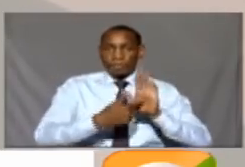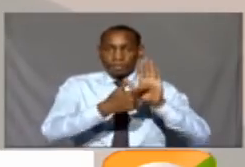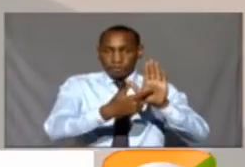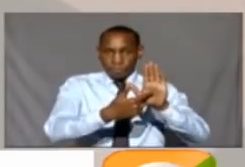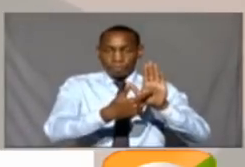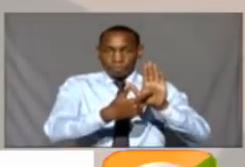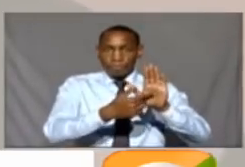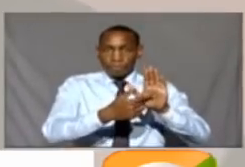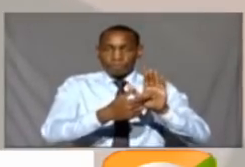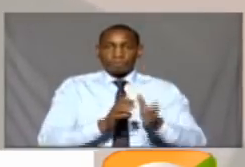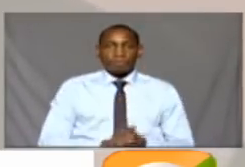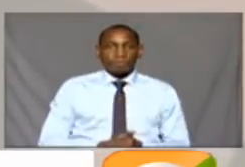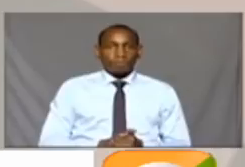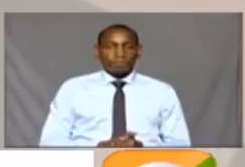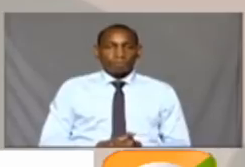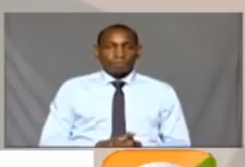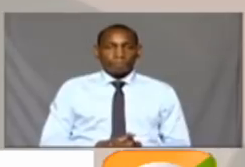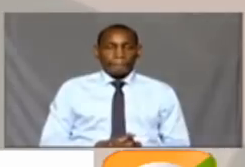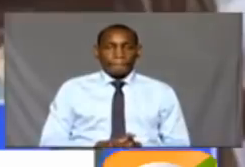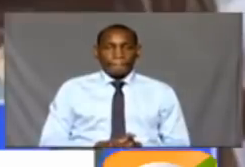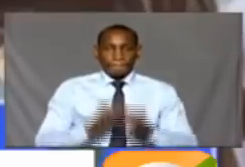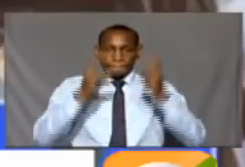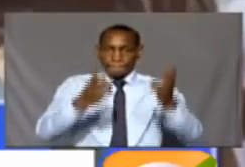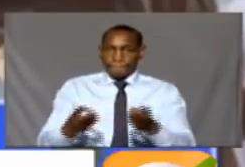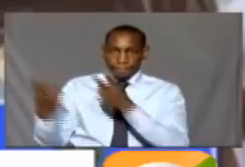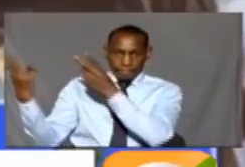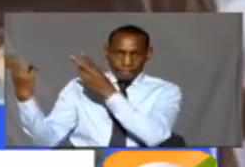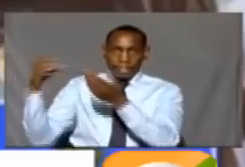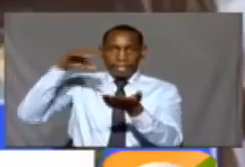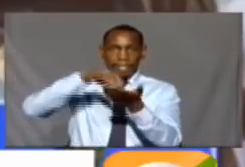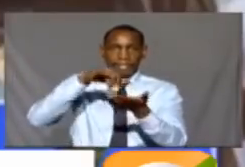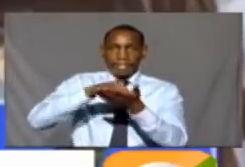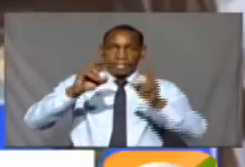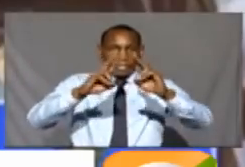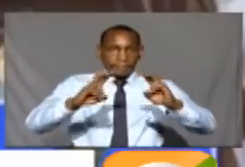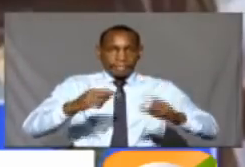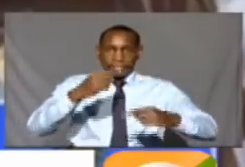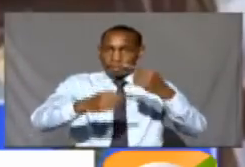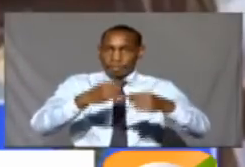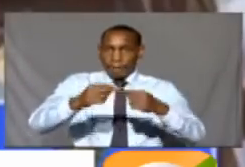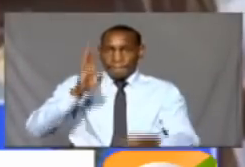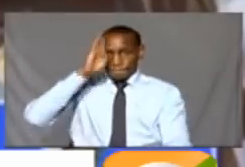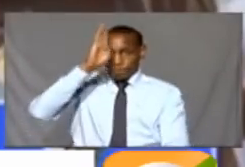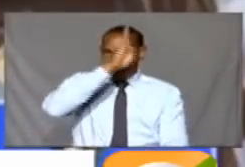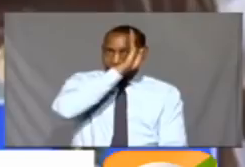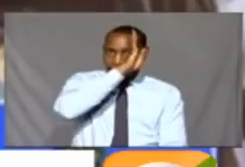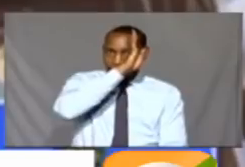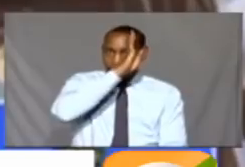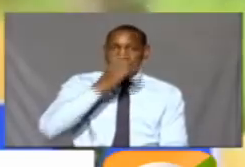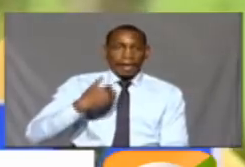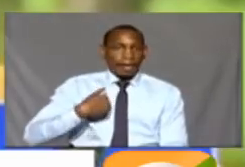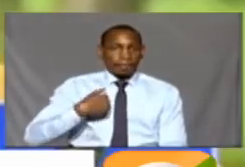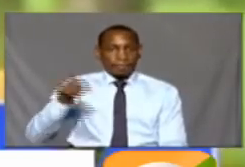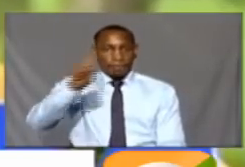bit of what you had to say on that. Mm-hmm. Here we go. There are cases that are under investigations in Bungoma. We have questions